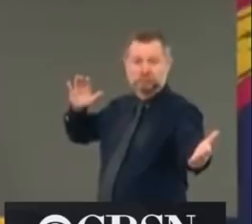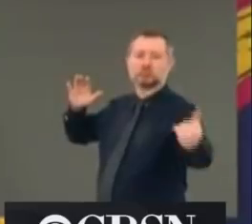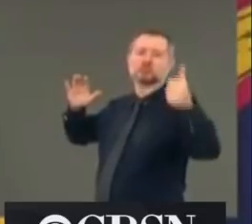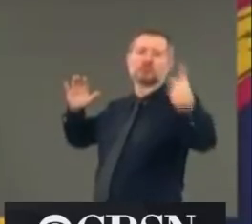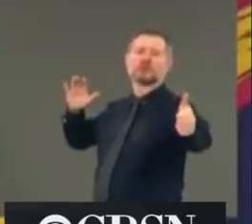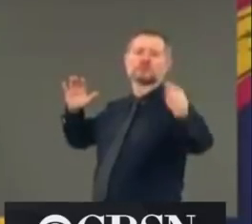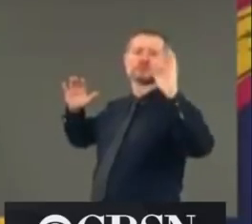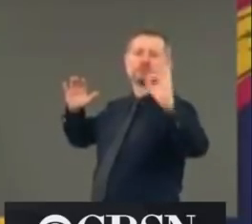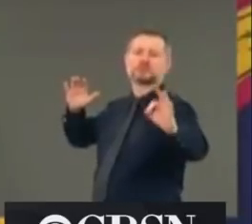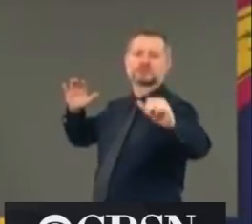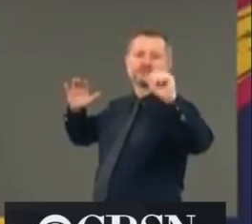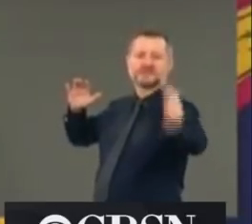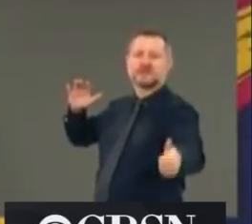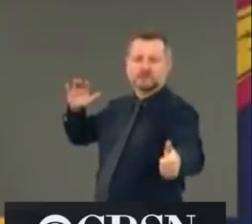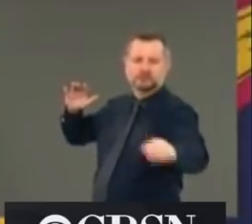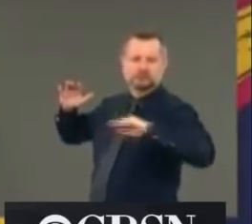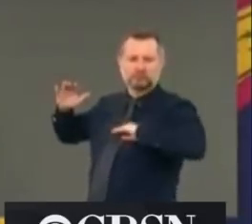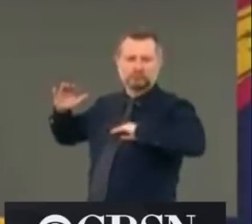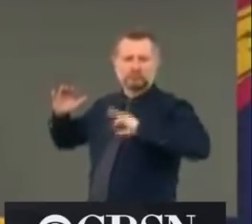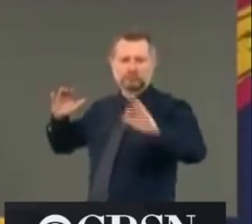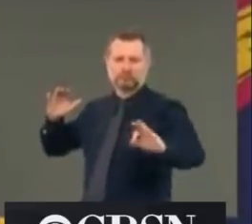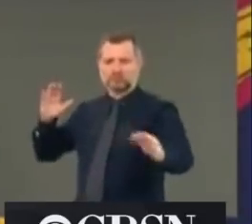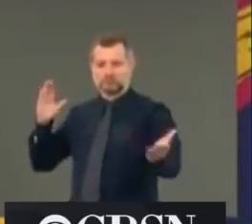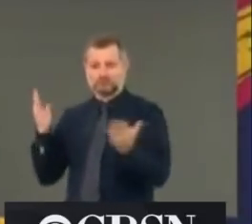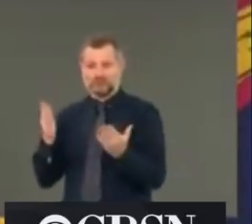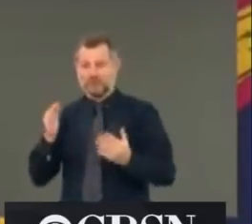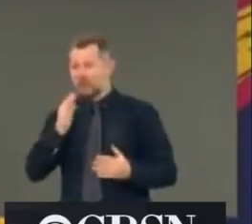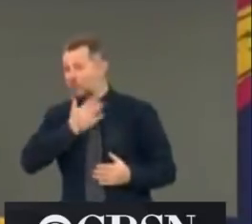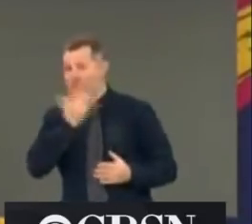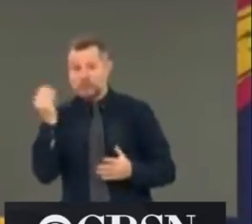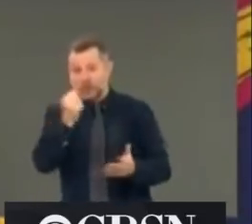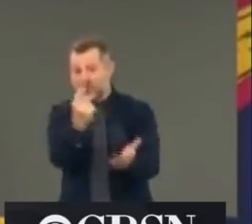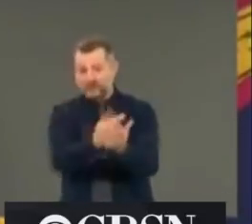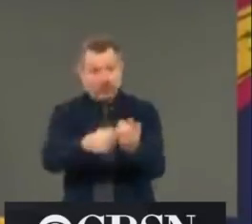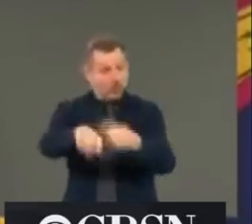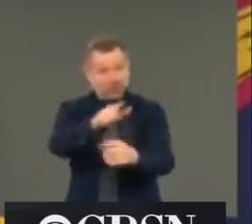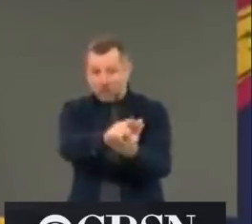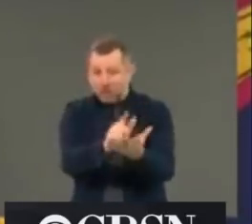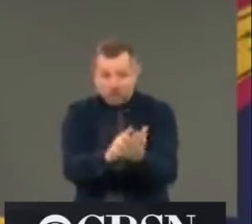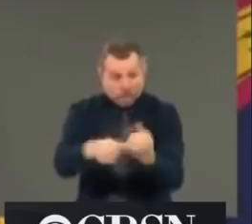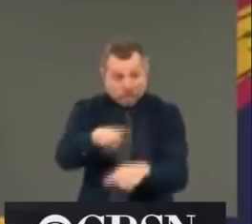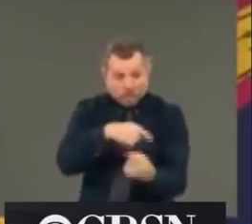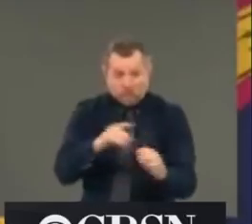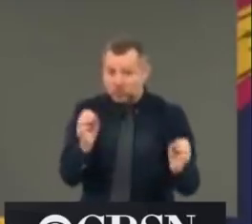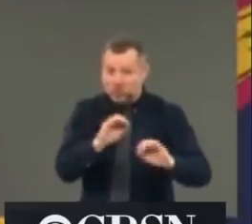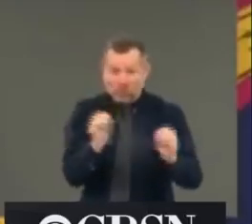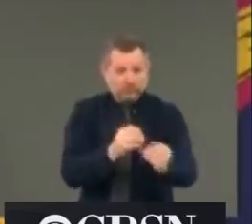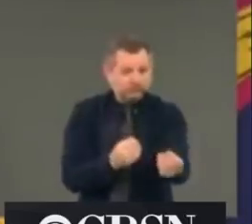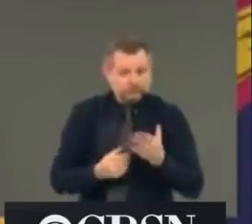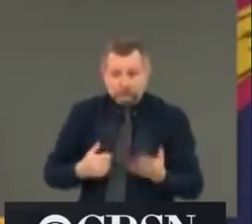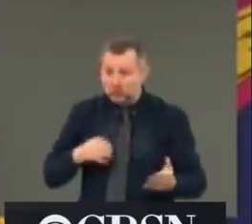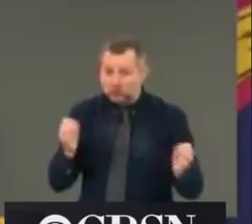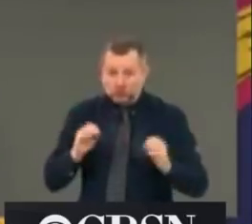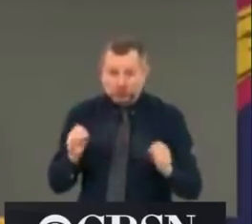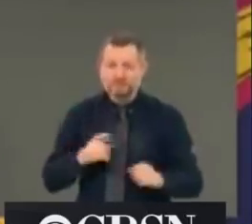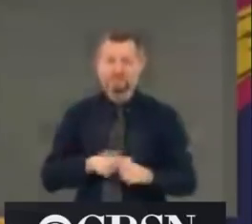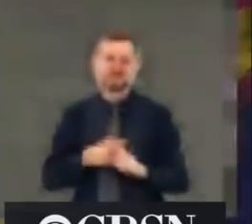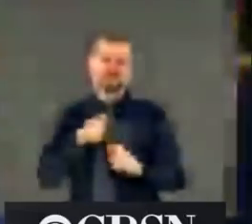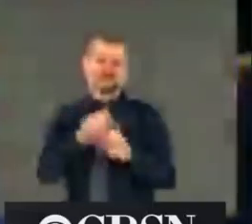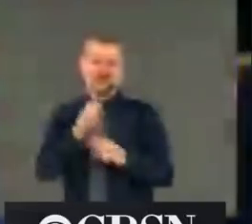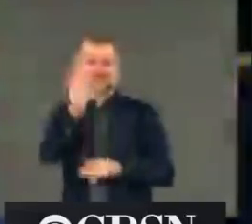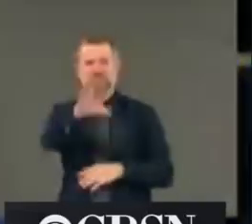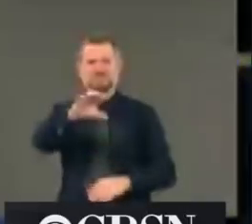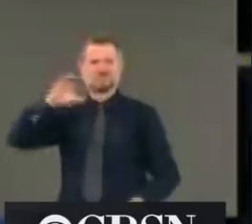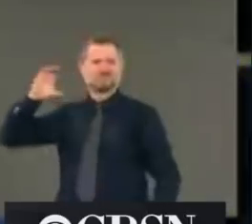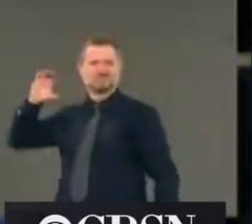they're in compliance by April 1. If they don't pass a law, they don't send it to us, and then they're not in compliance. You want to